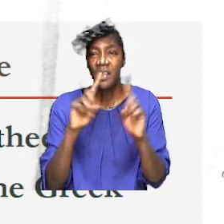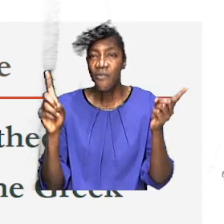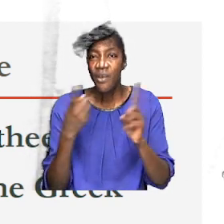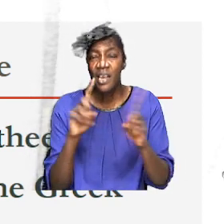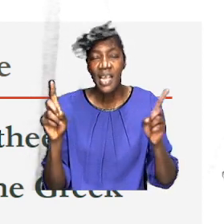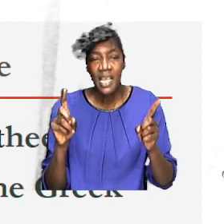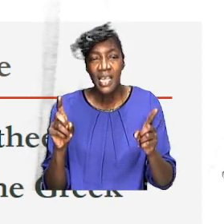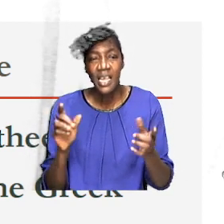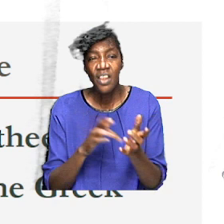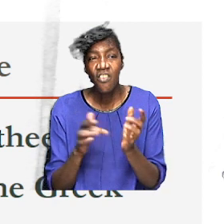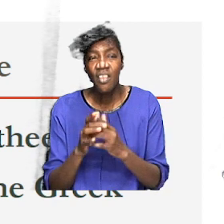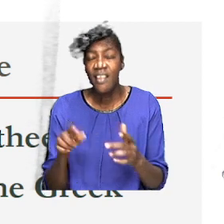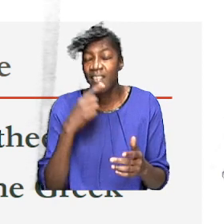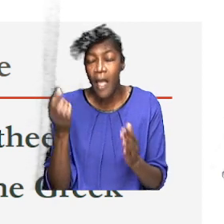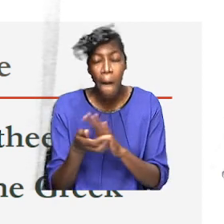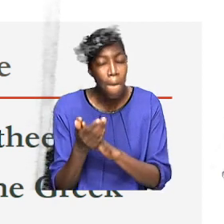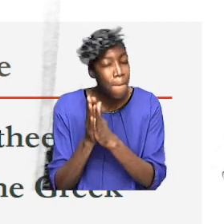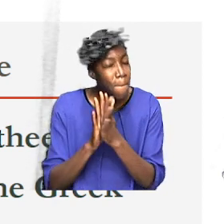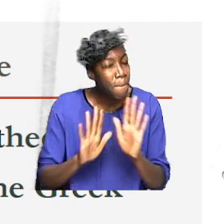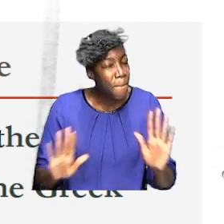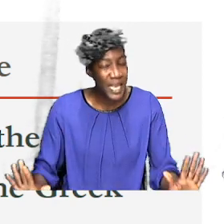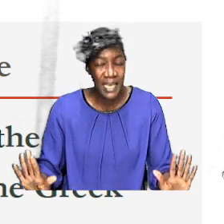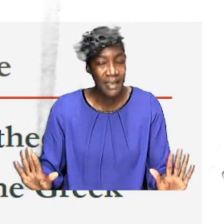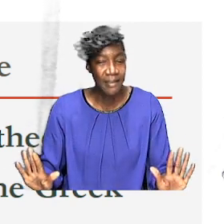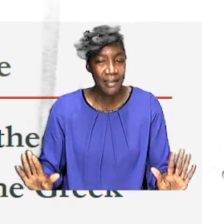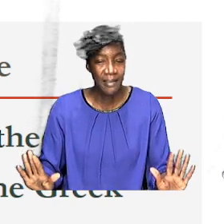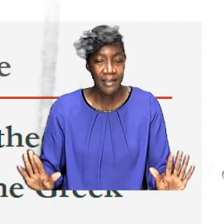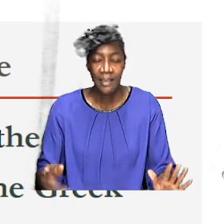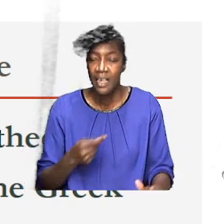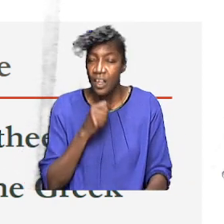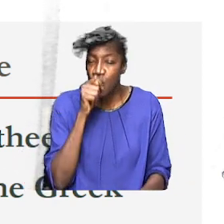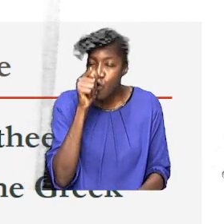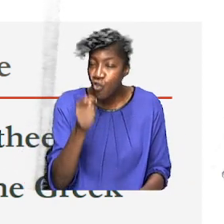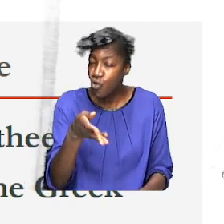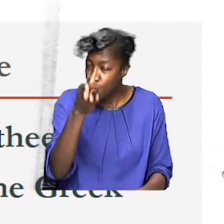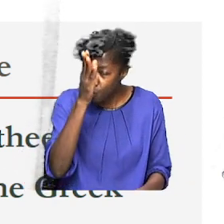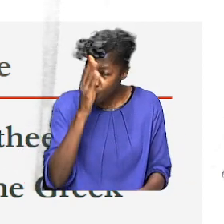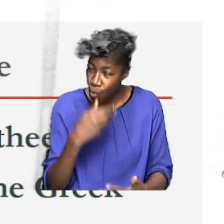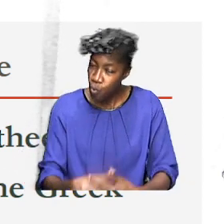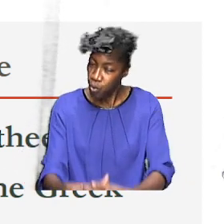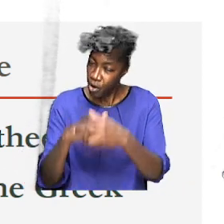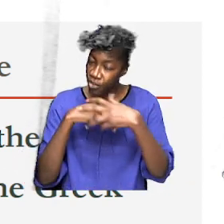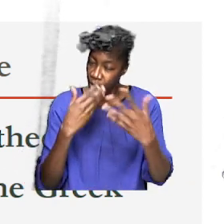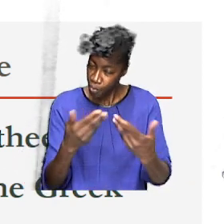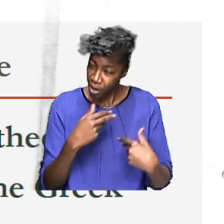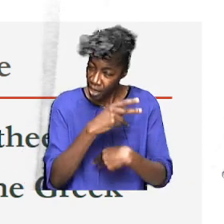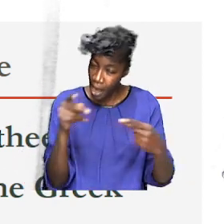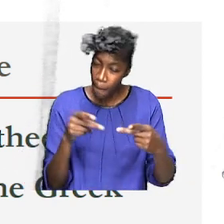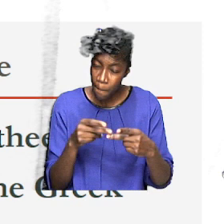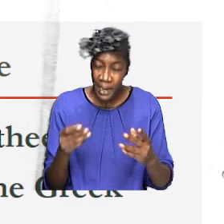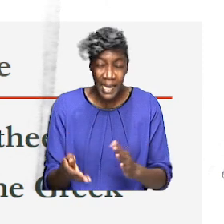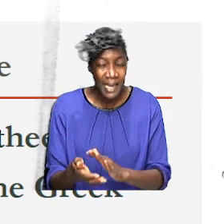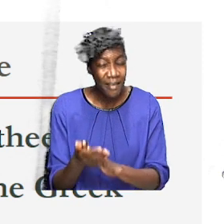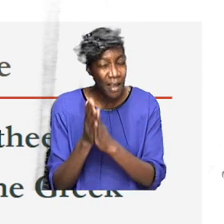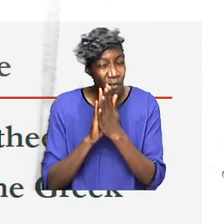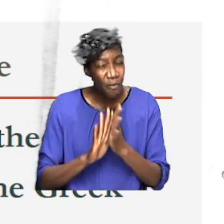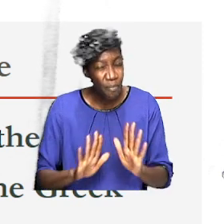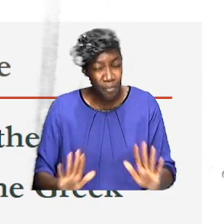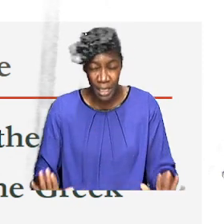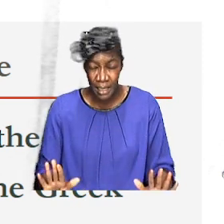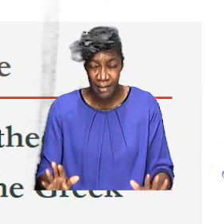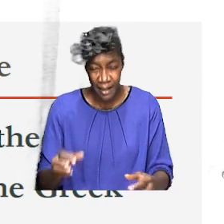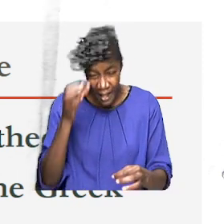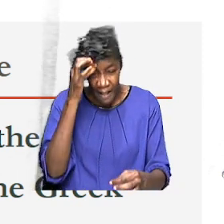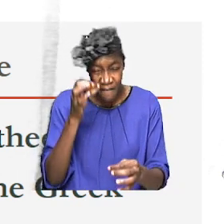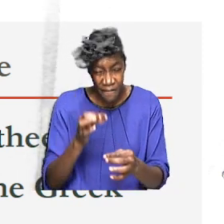said, shalom, peace. True worship brings us into a place of peace. It brings faith. It brings